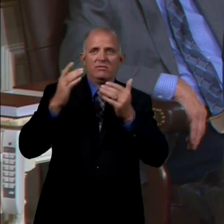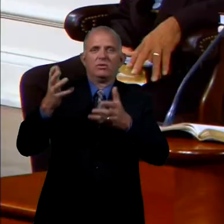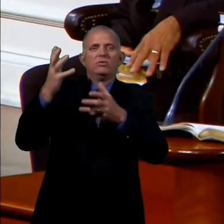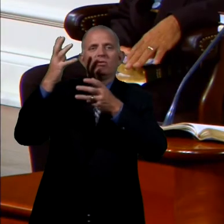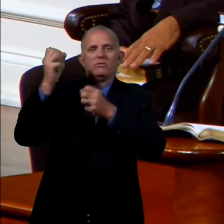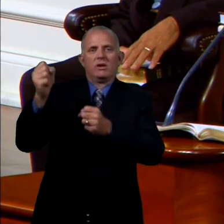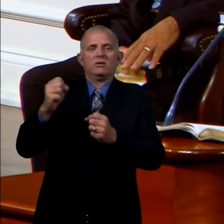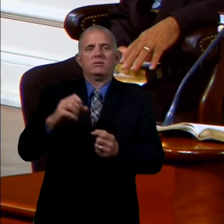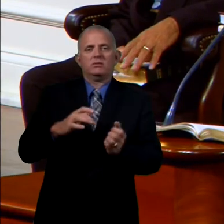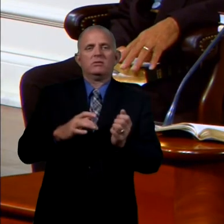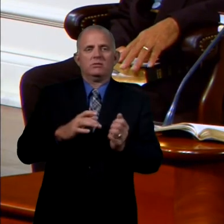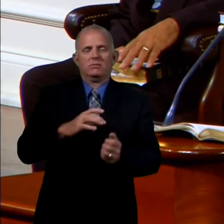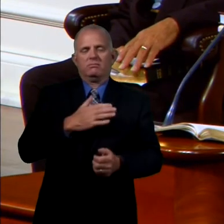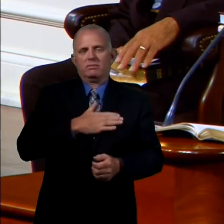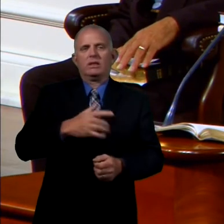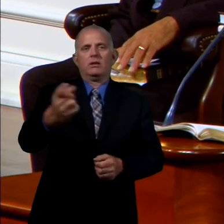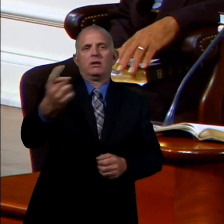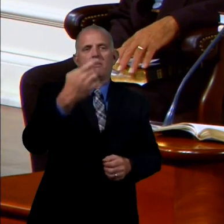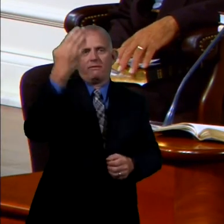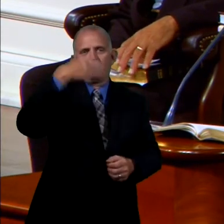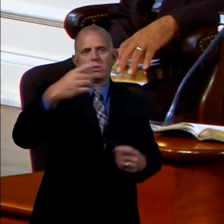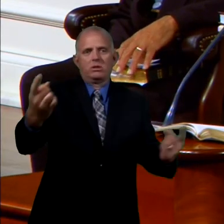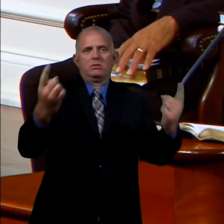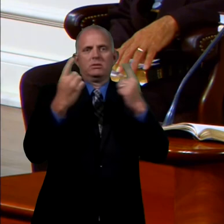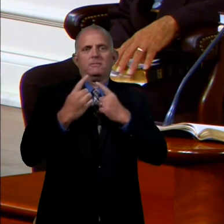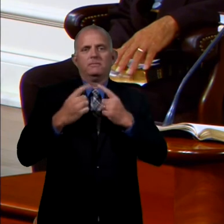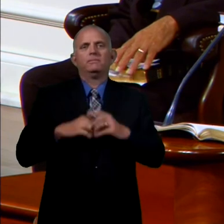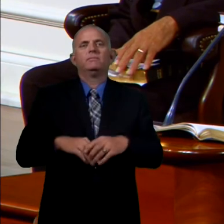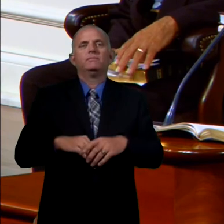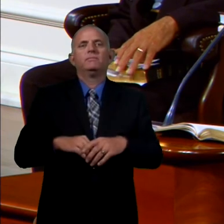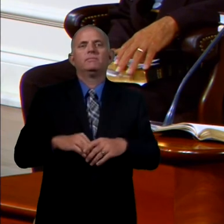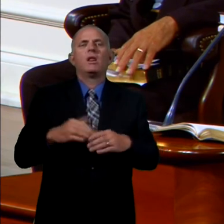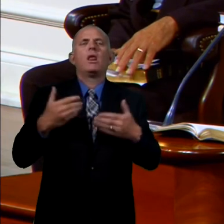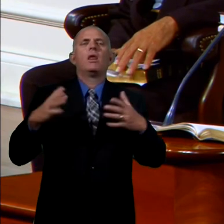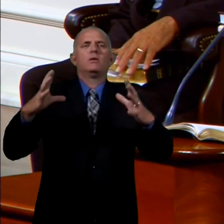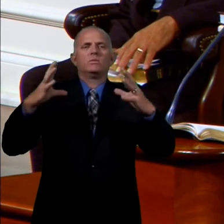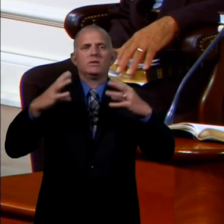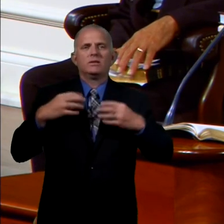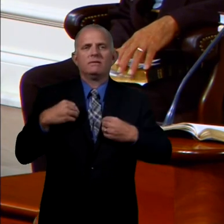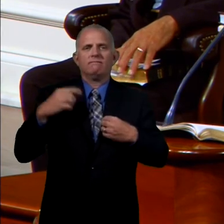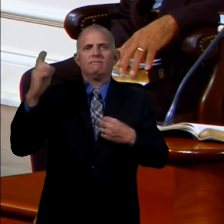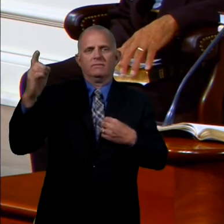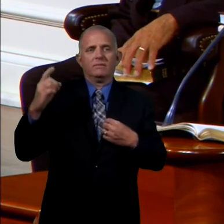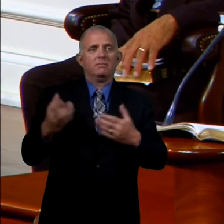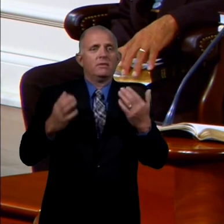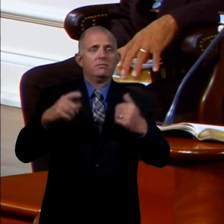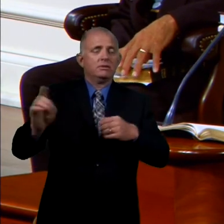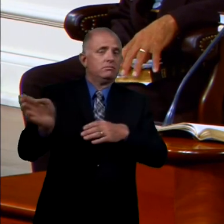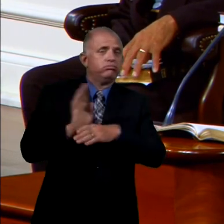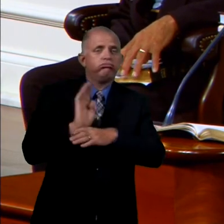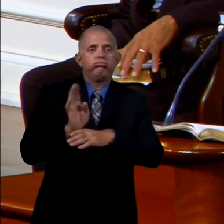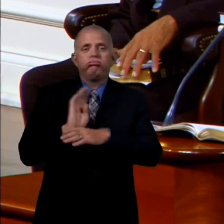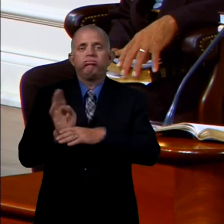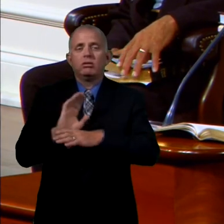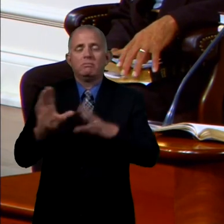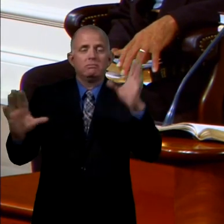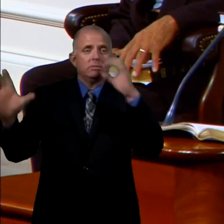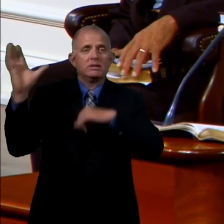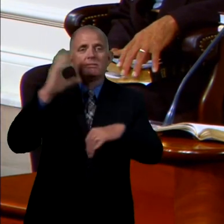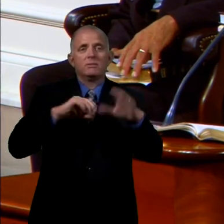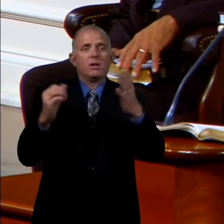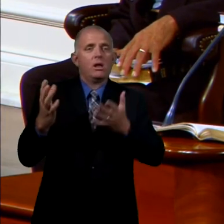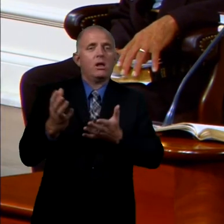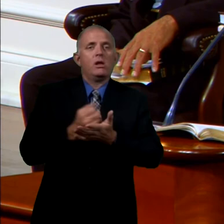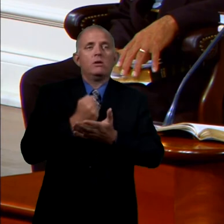forward and let yourself trust him. Maybe you've been too busy and you've missed all the opportunities hurry's robbing you of